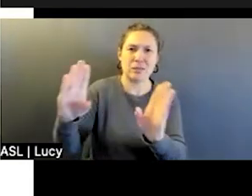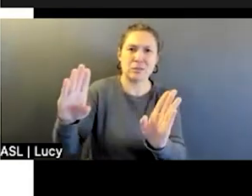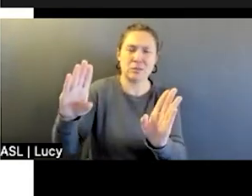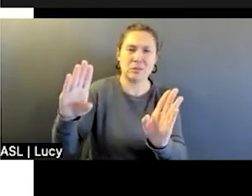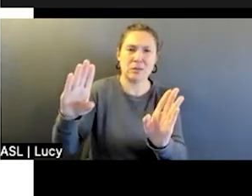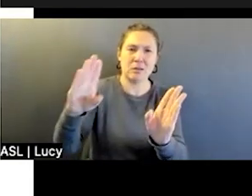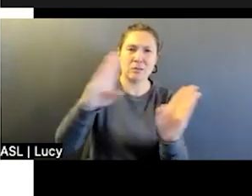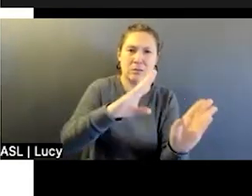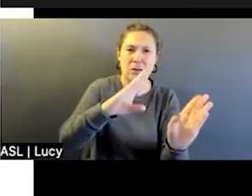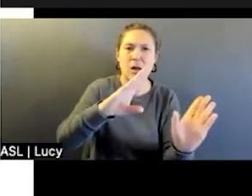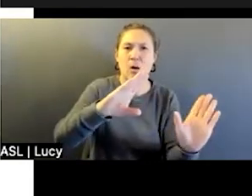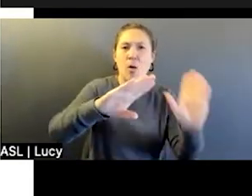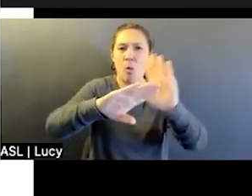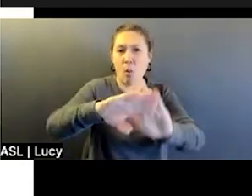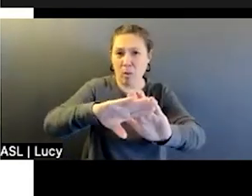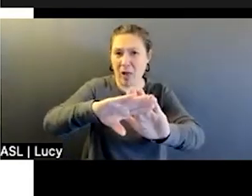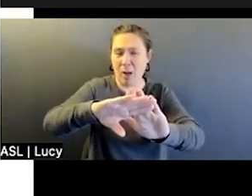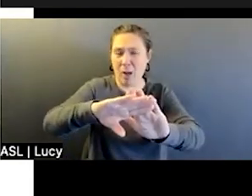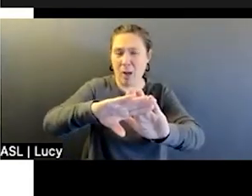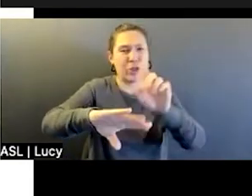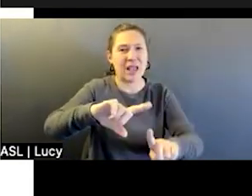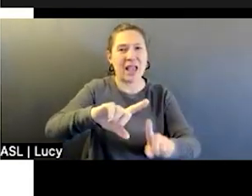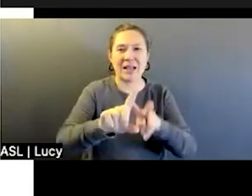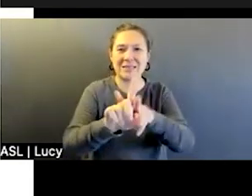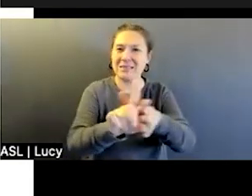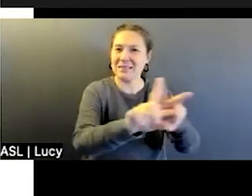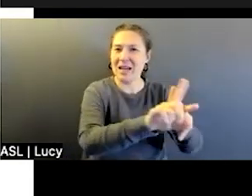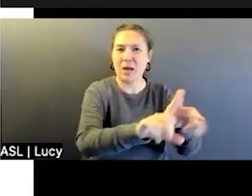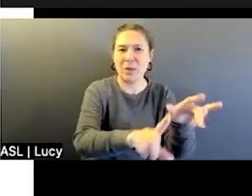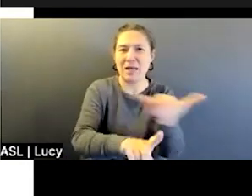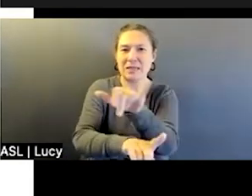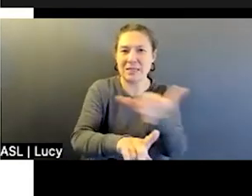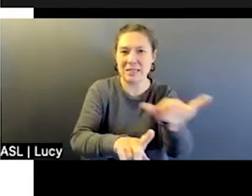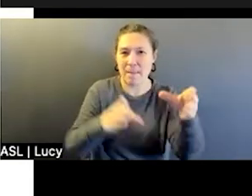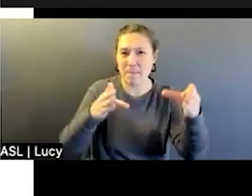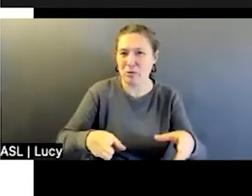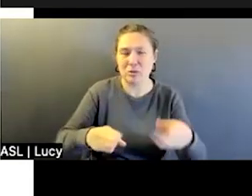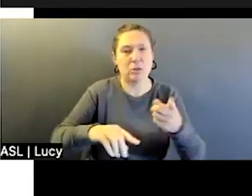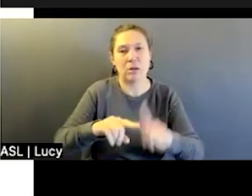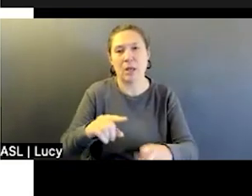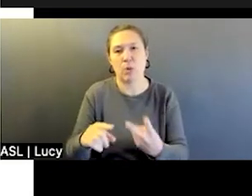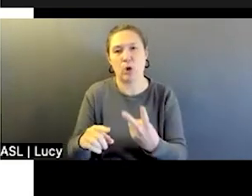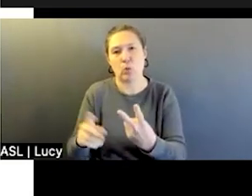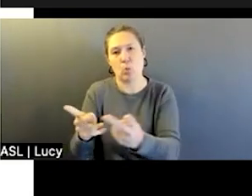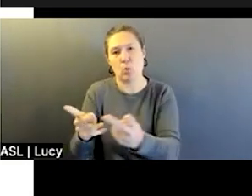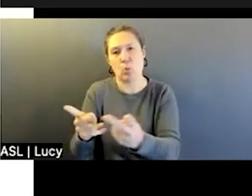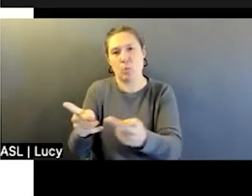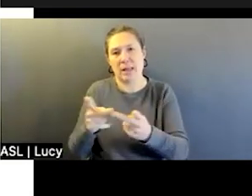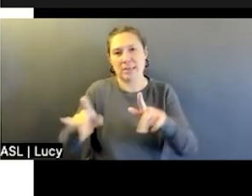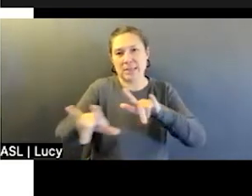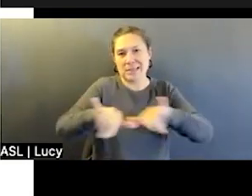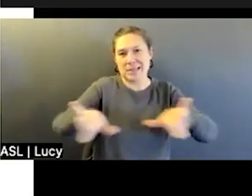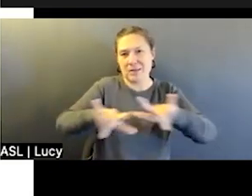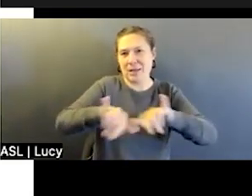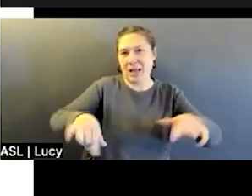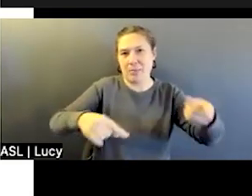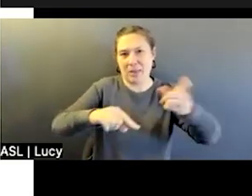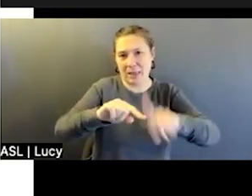course, it cannot be in two different places at the same time. So all